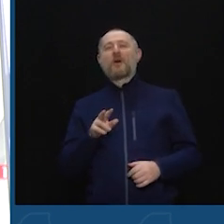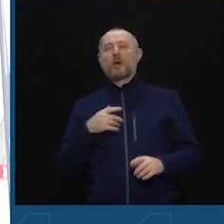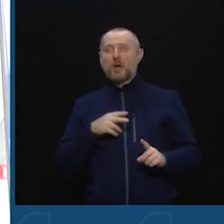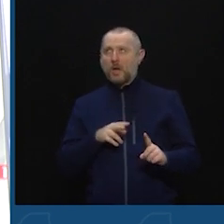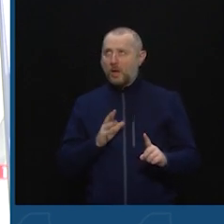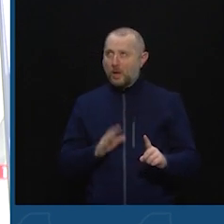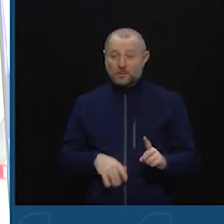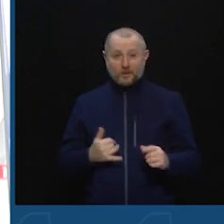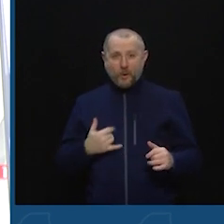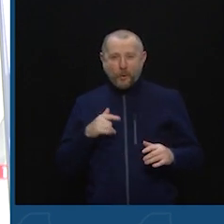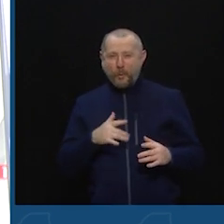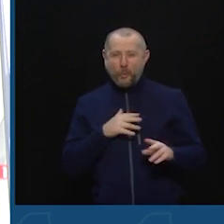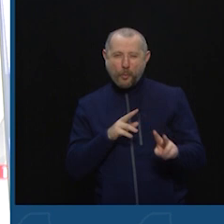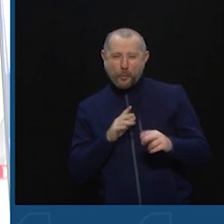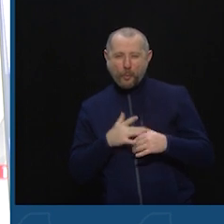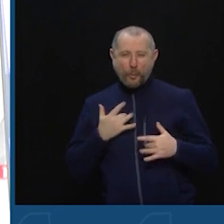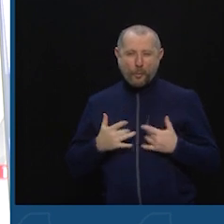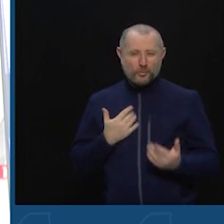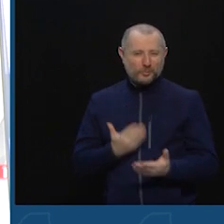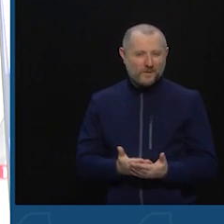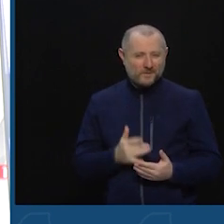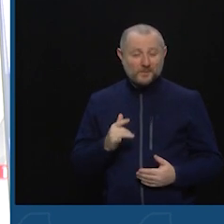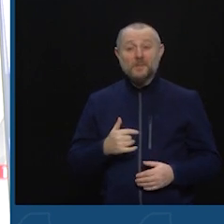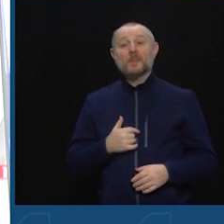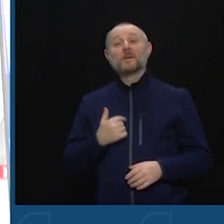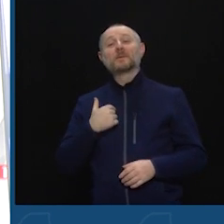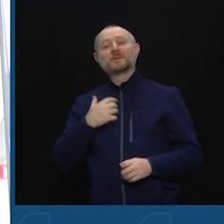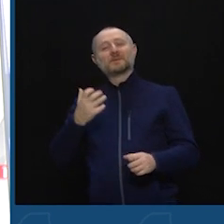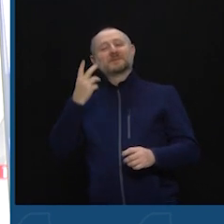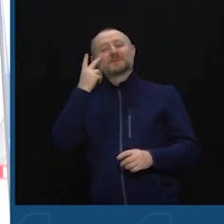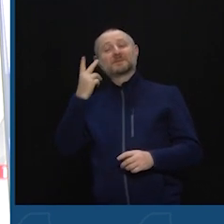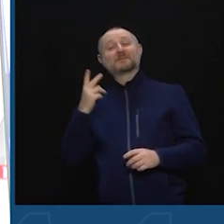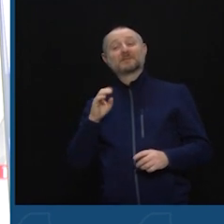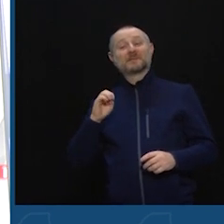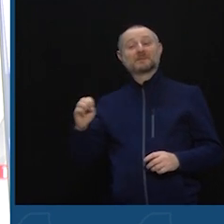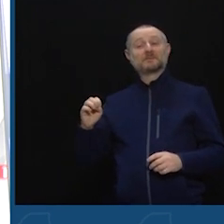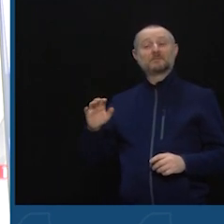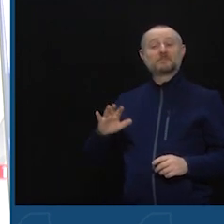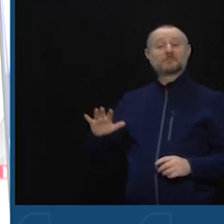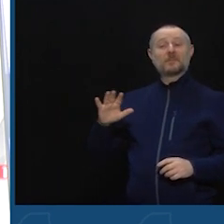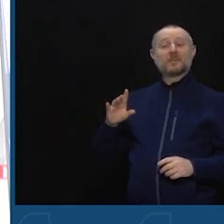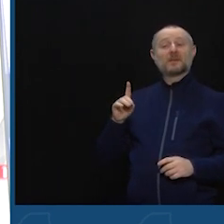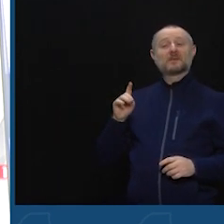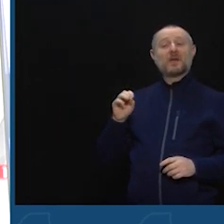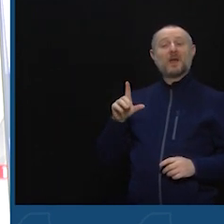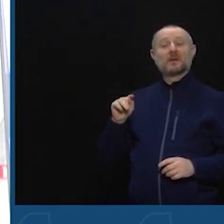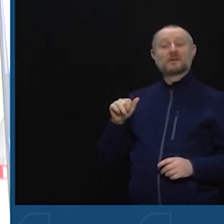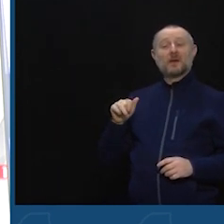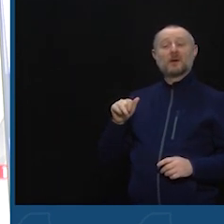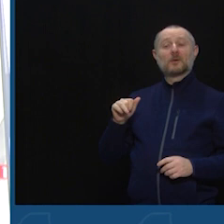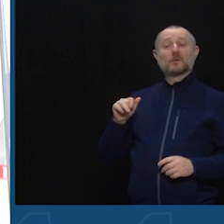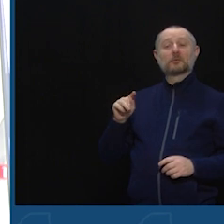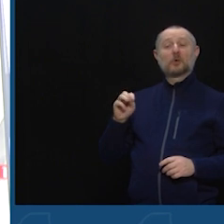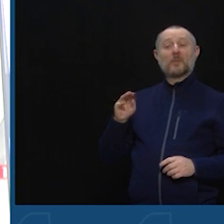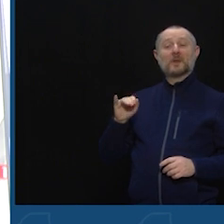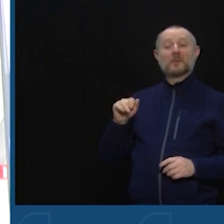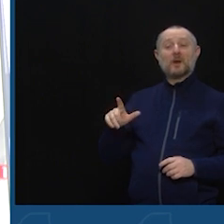As has been noted, if you look to the east, you'll see Delta Airlines' new Terminal C, almost complete, coming